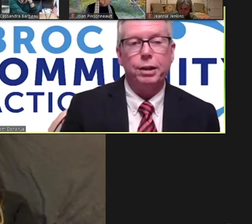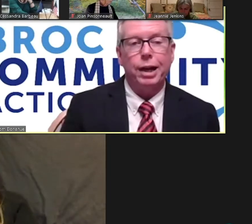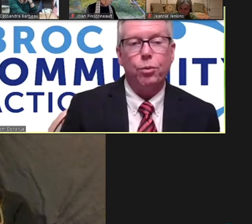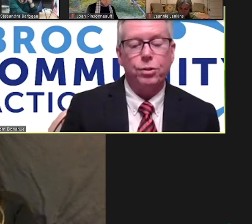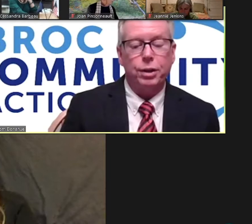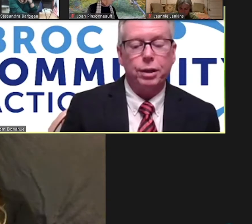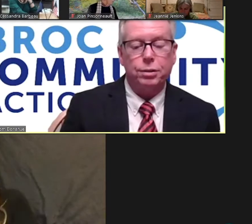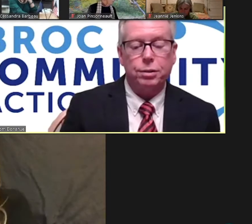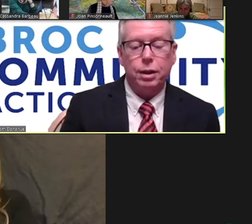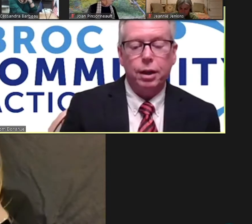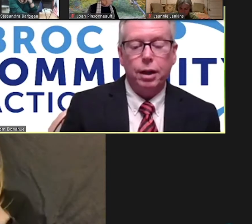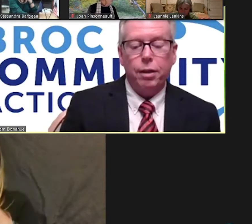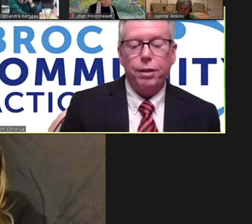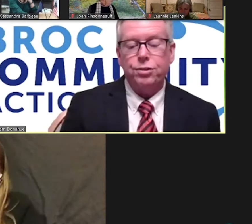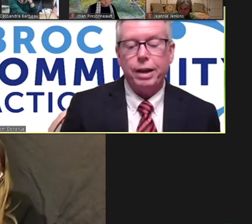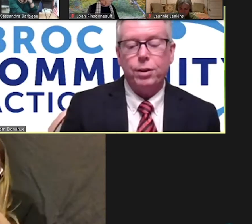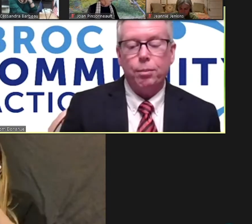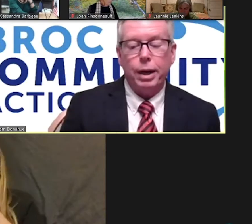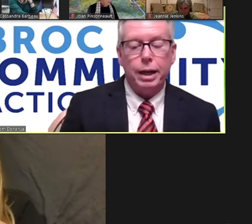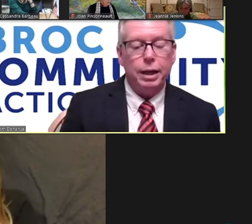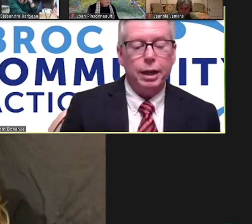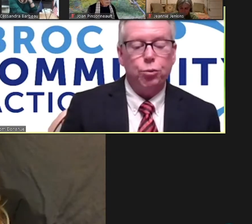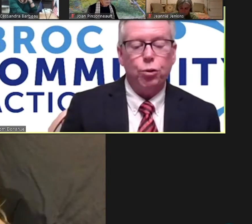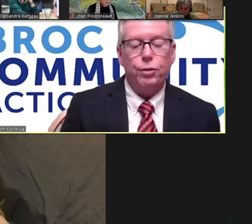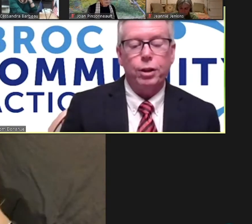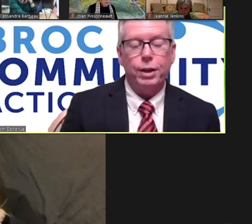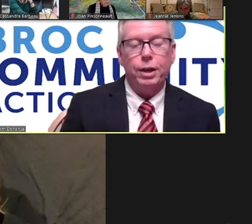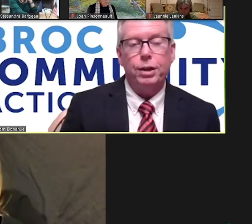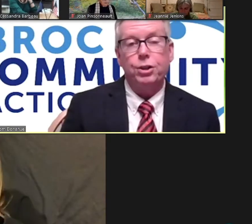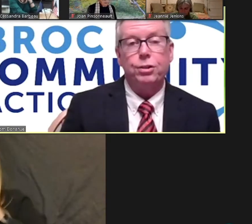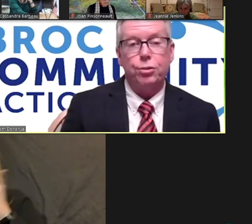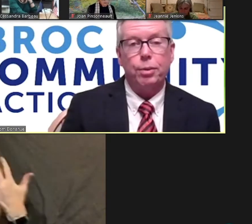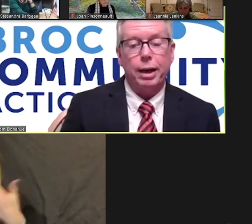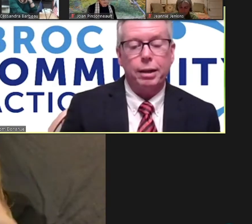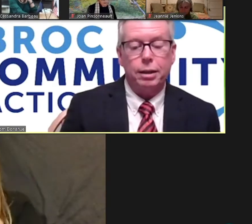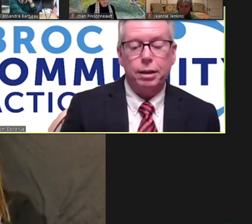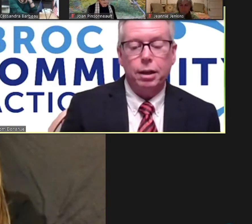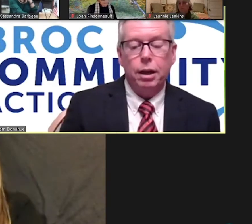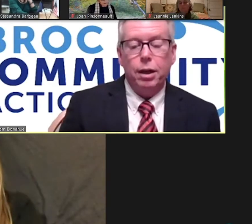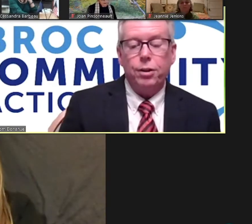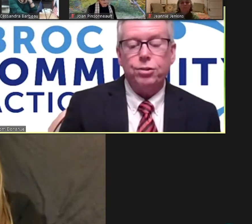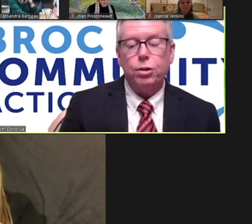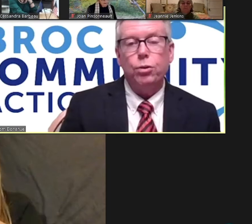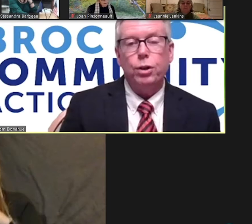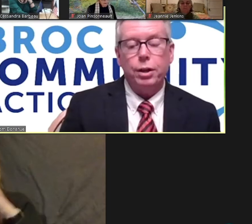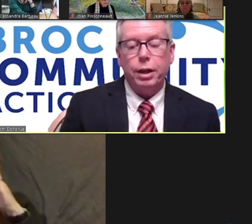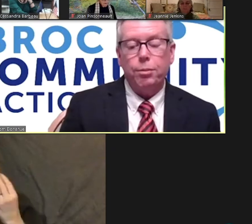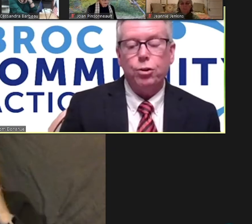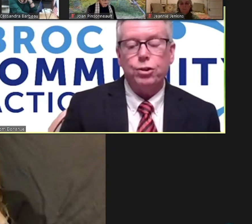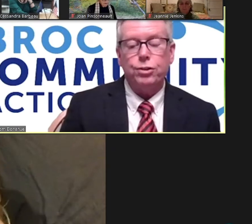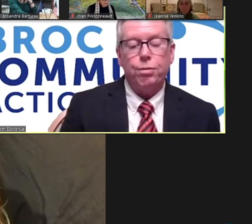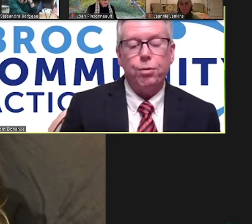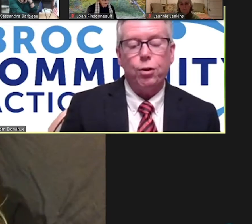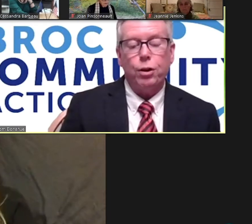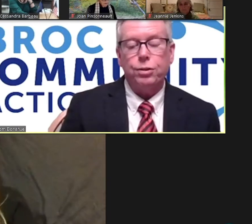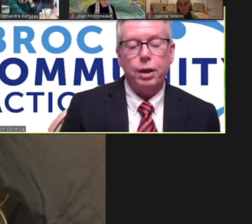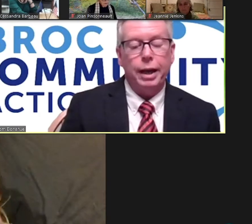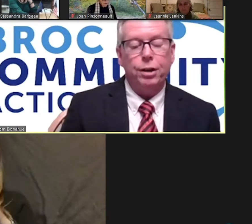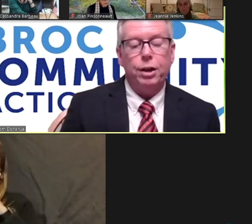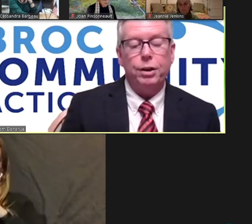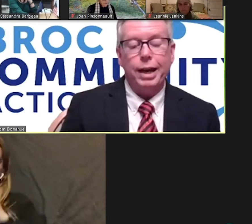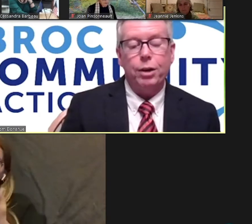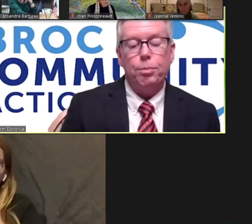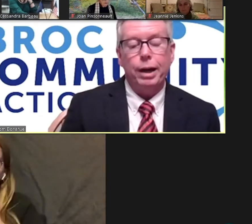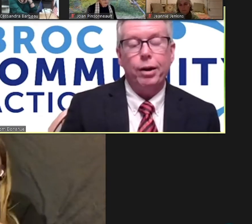services to Bennington town residents. This saved them money and improved their living conditions dramatically. This included emergency